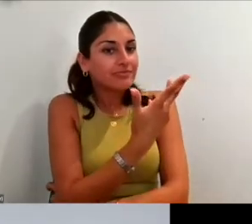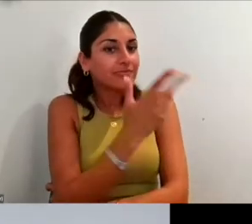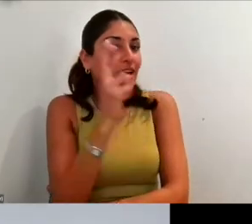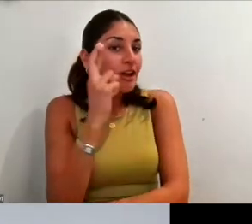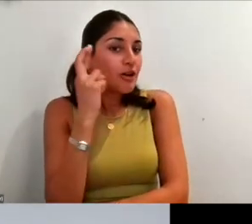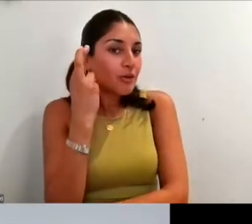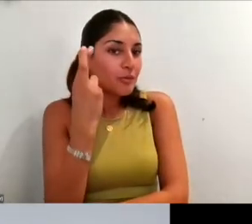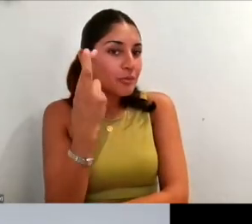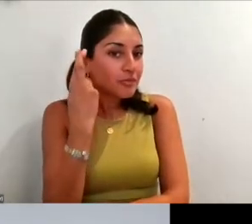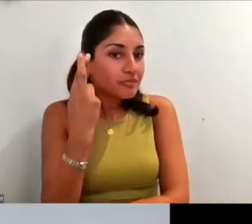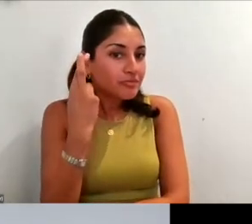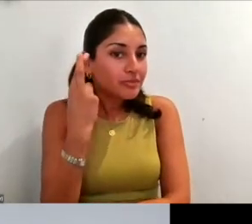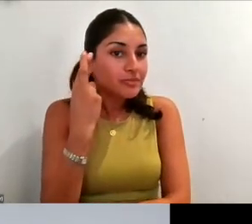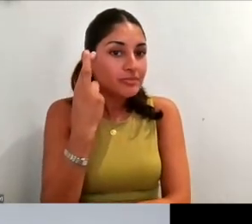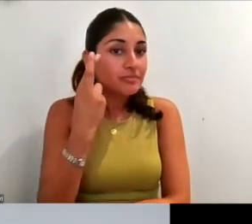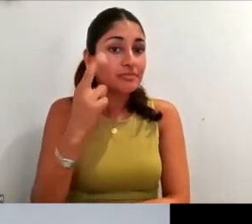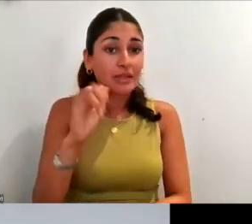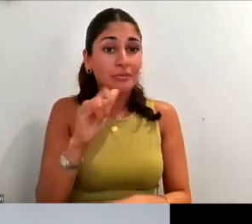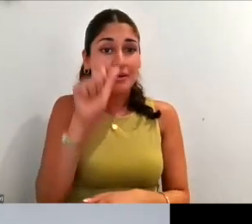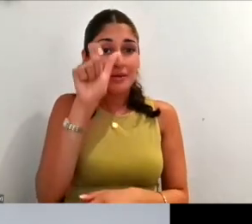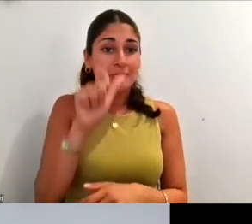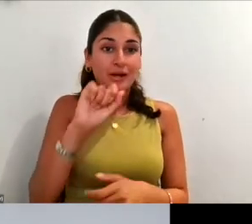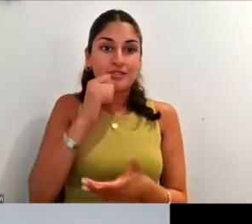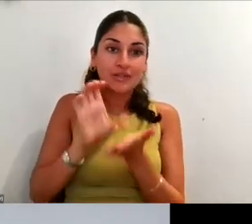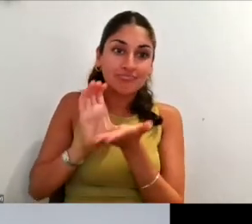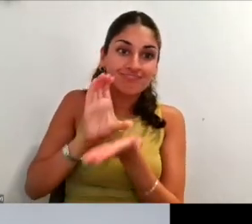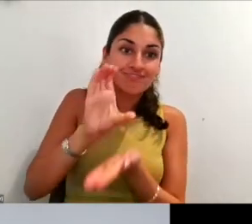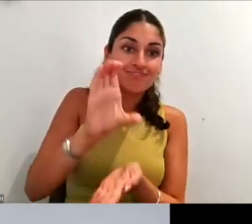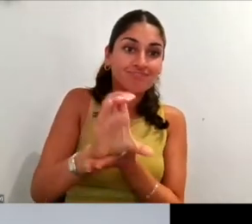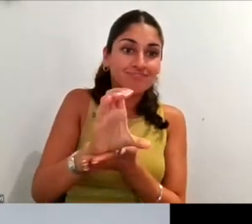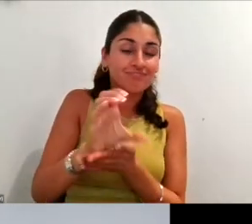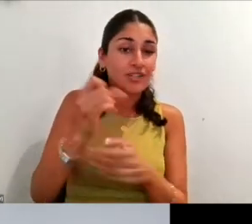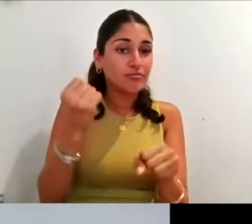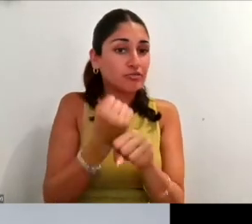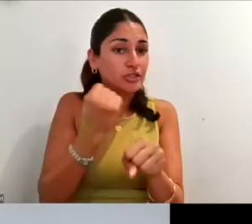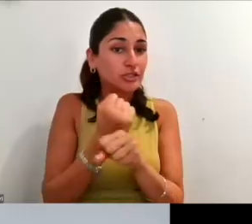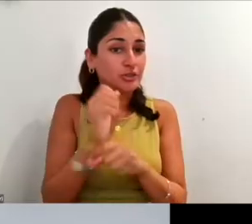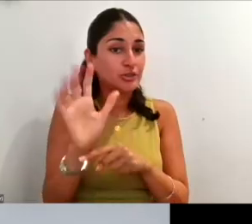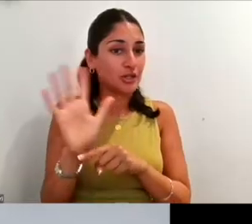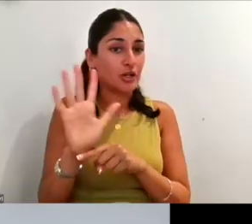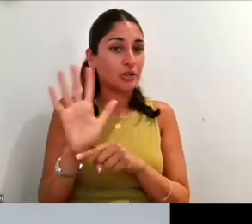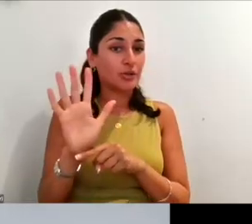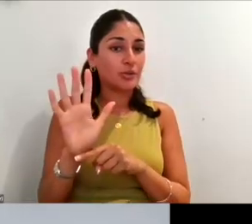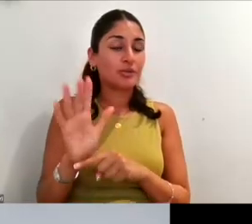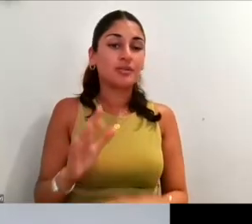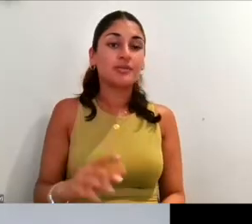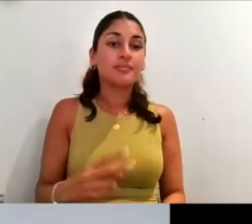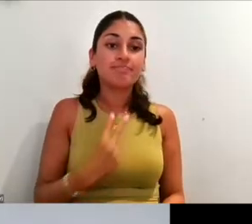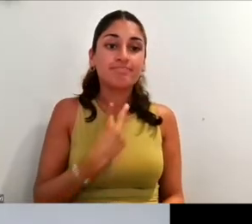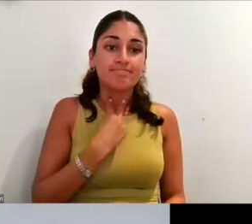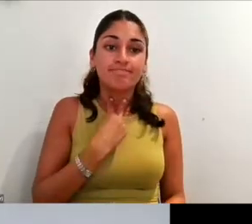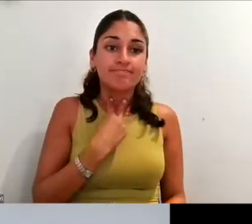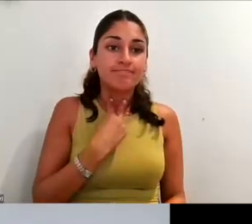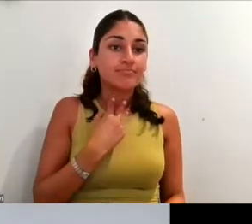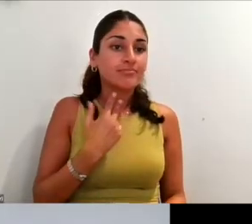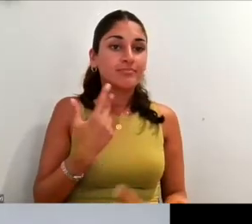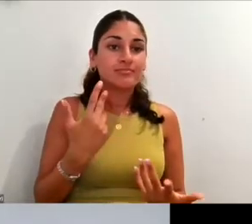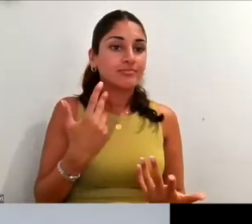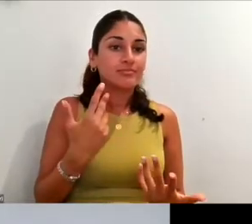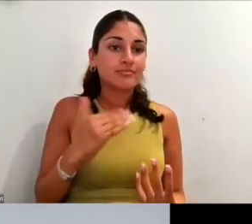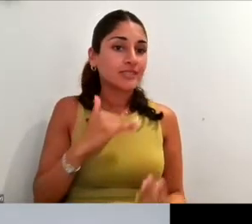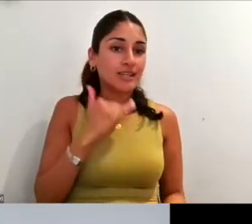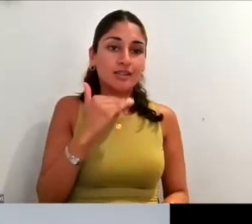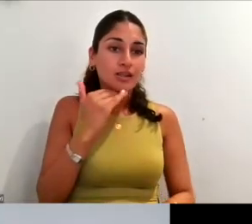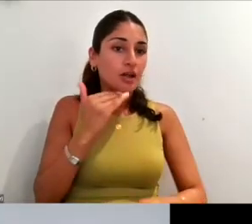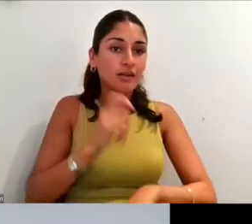Robin, someone will produce it soon. I have not had a massive amount of time